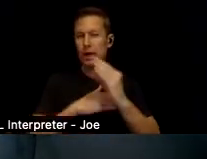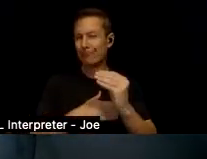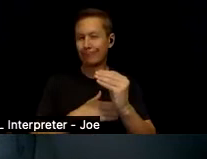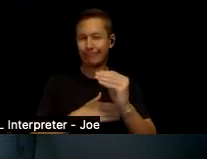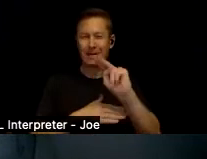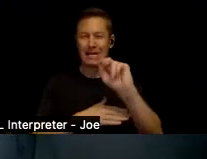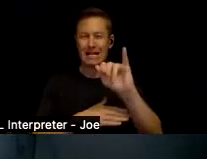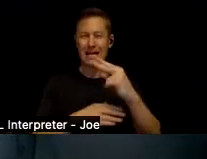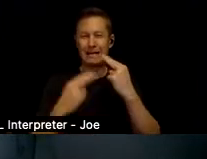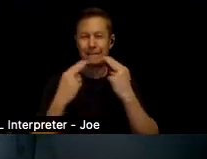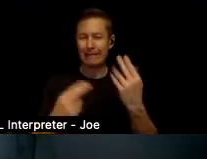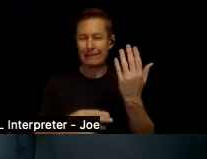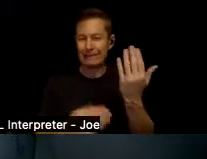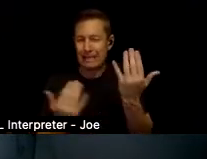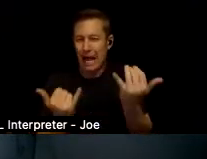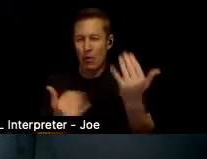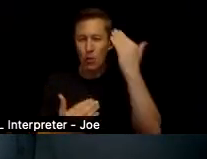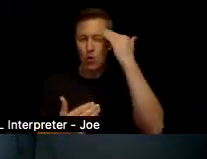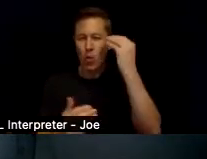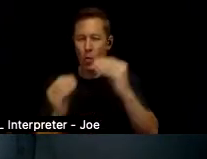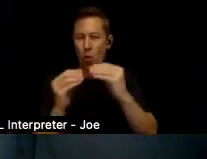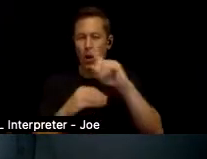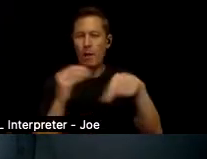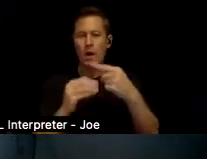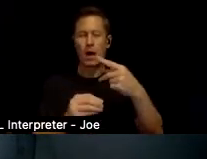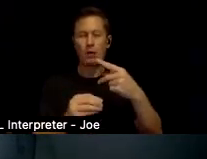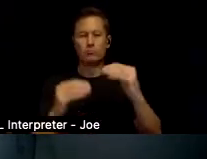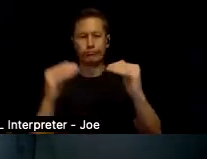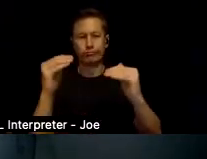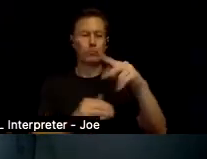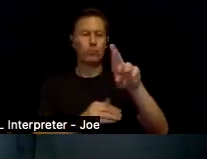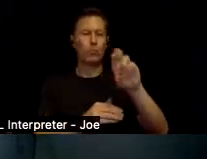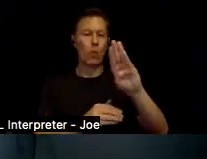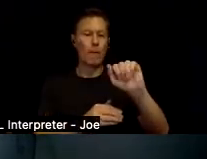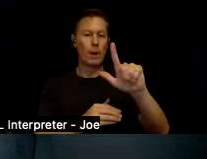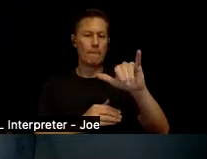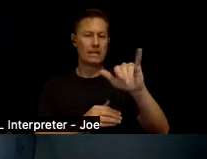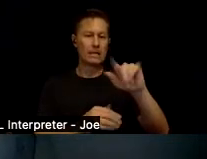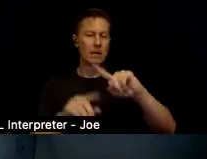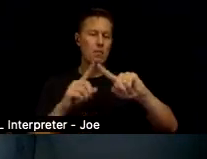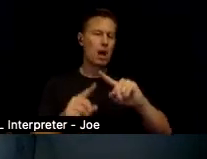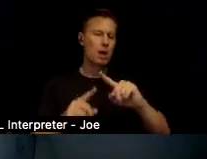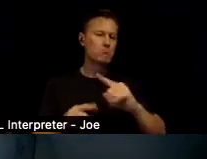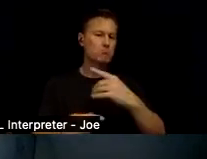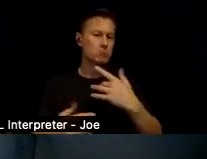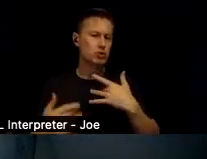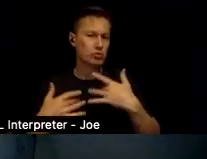We have a better understanding of probabilities now, but the fact remains that there was concern. Next